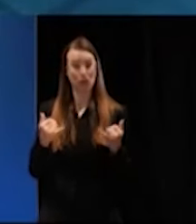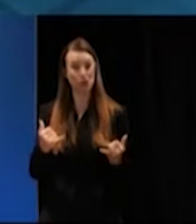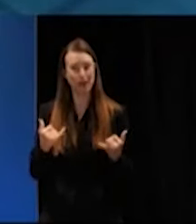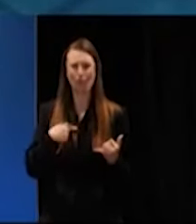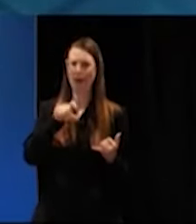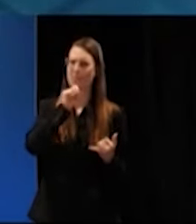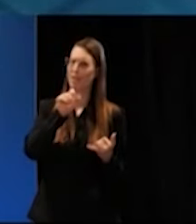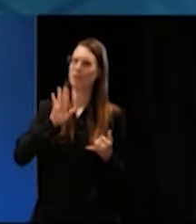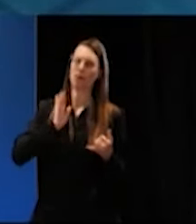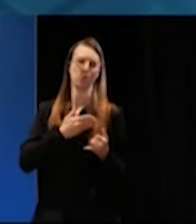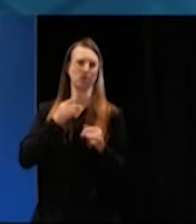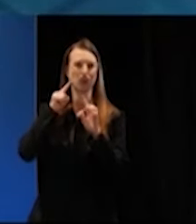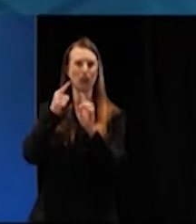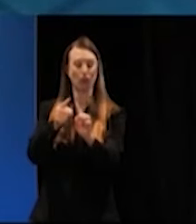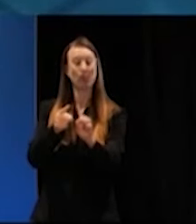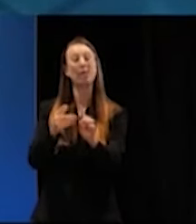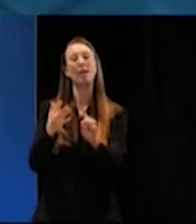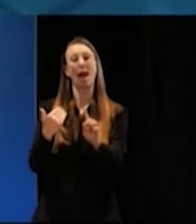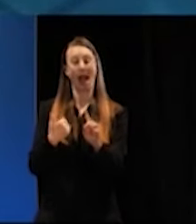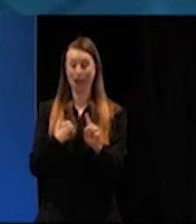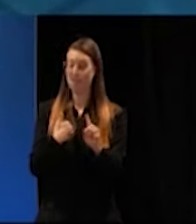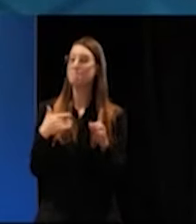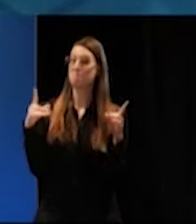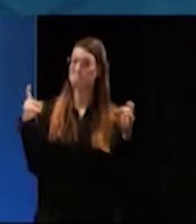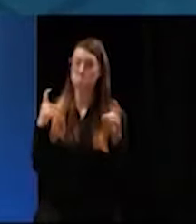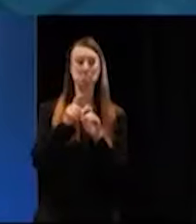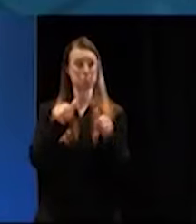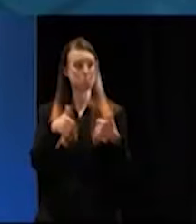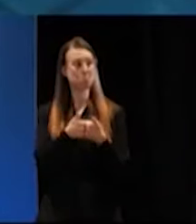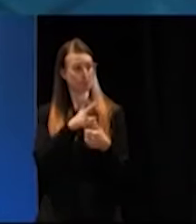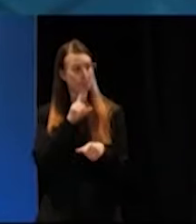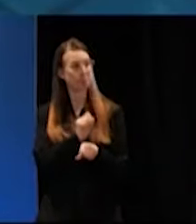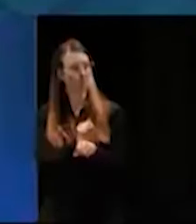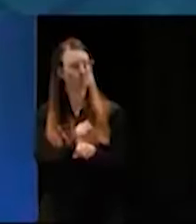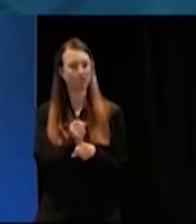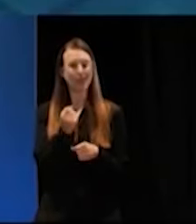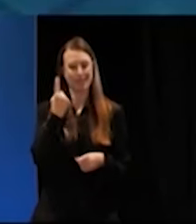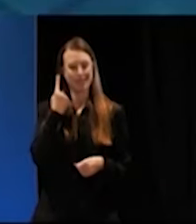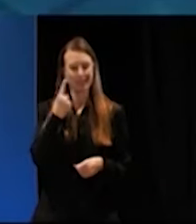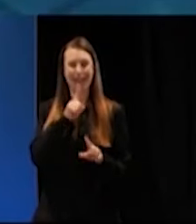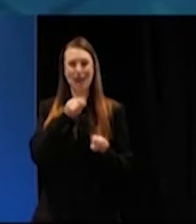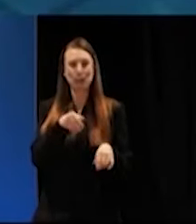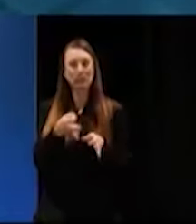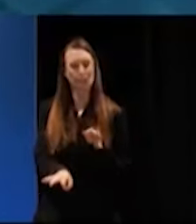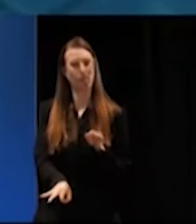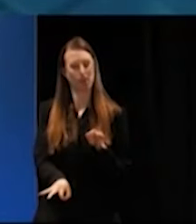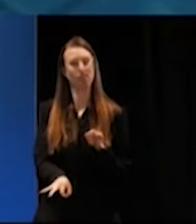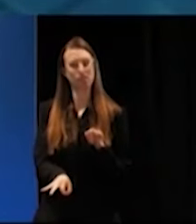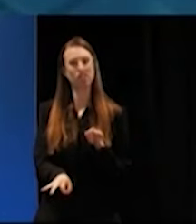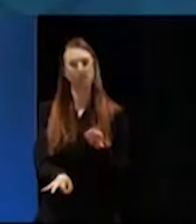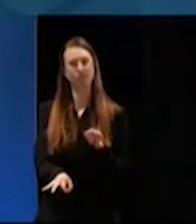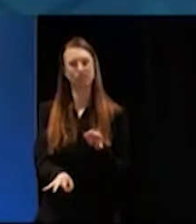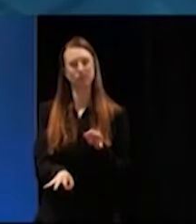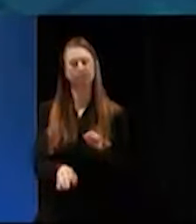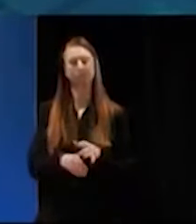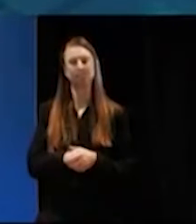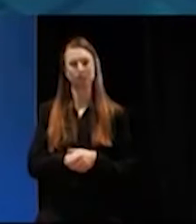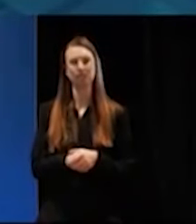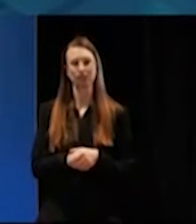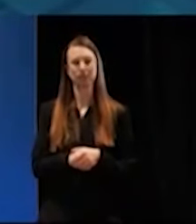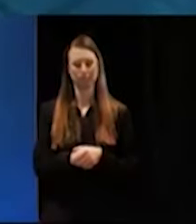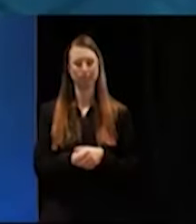have a complex challenge, but a simple equation. Bringing together people